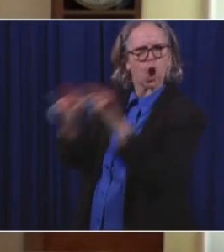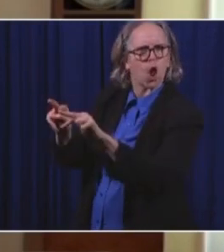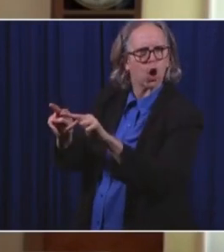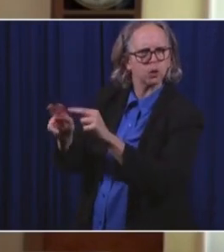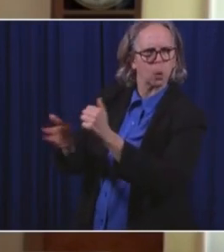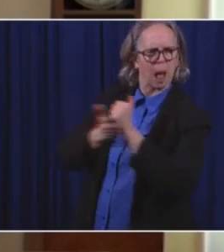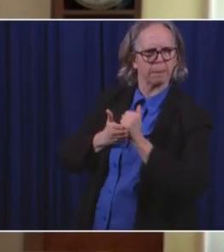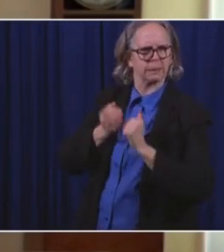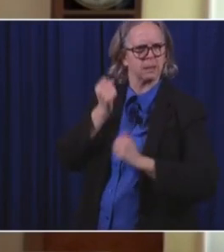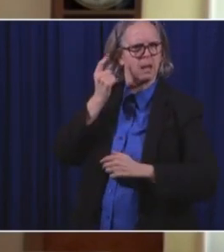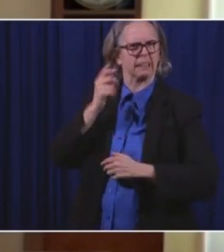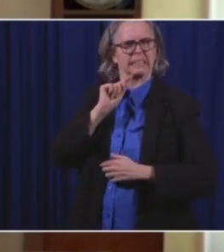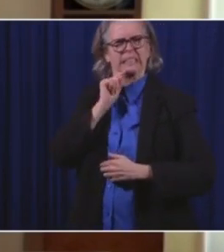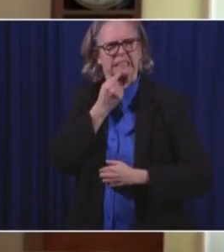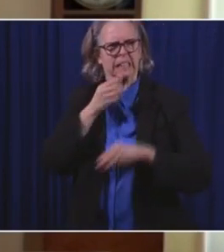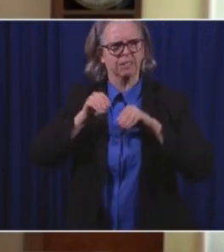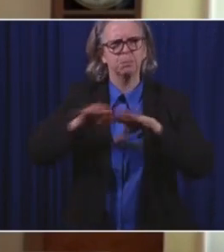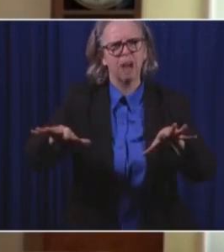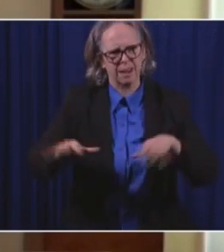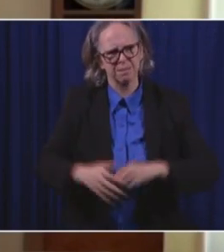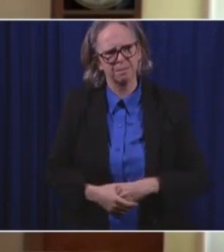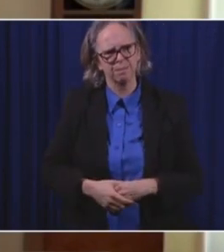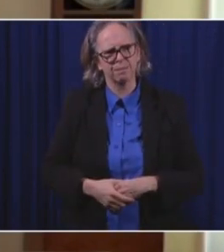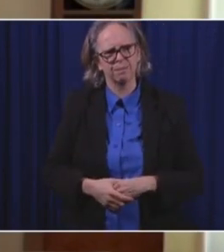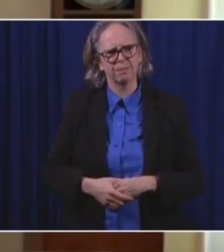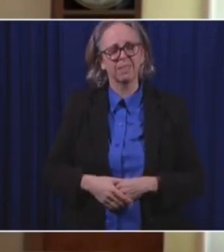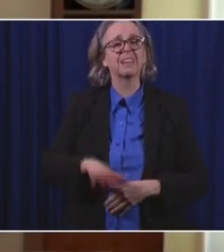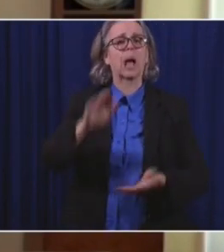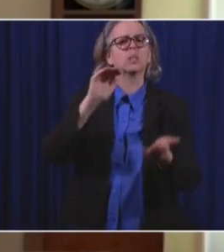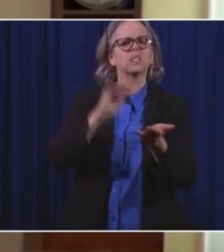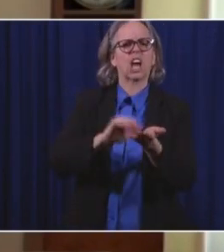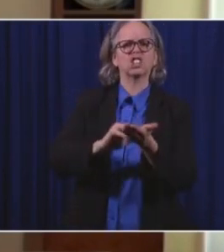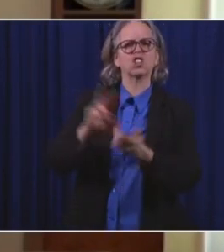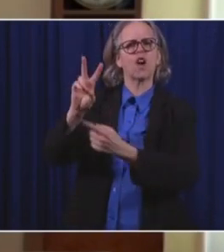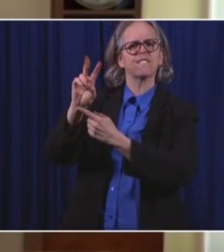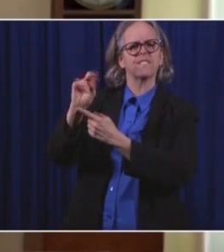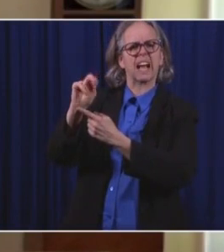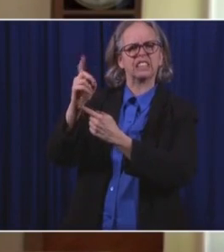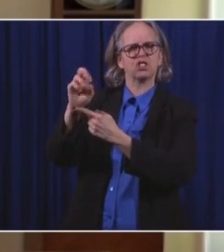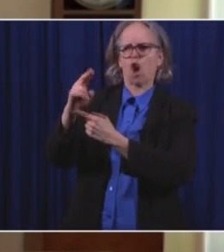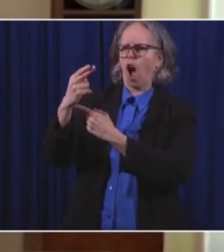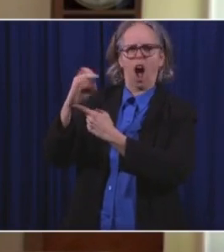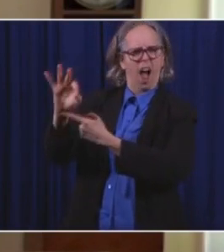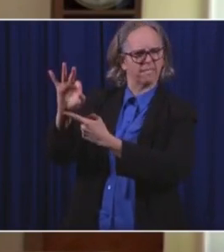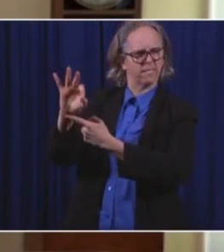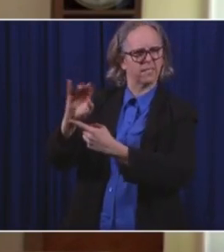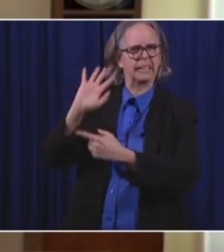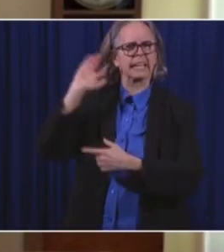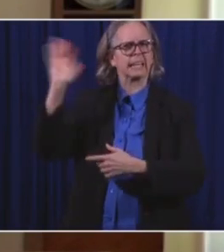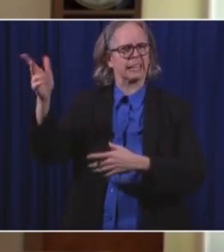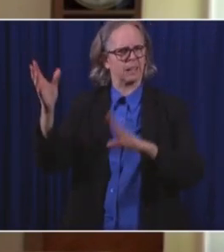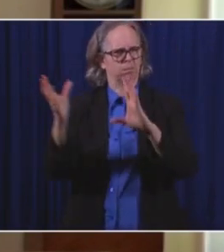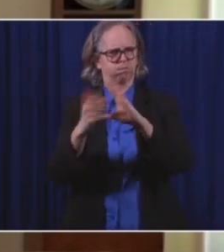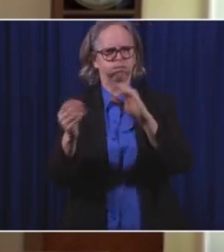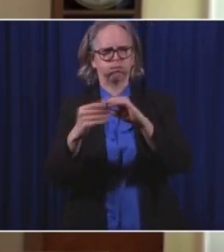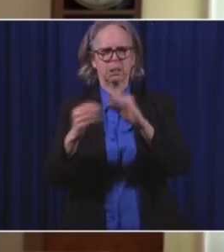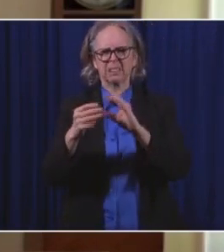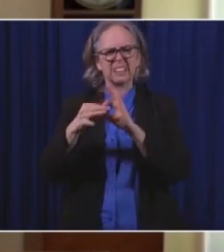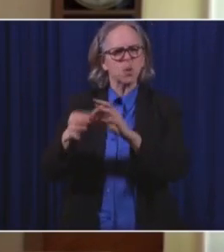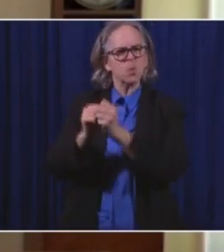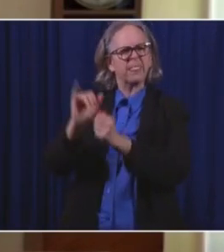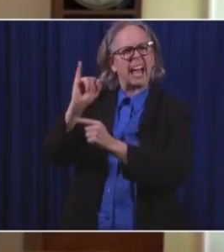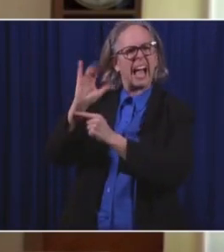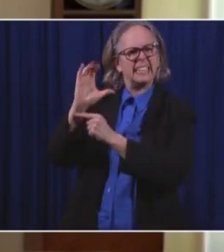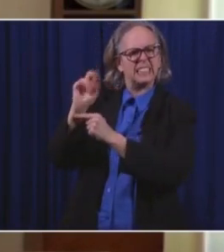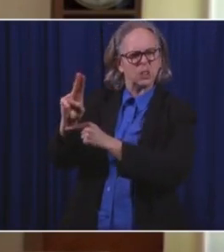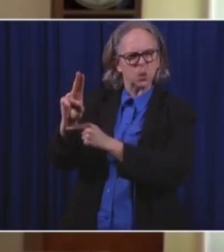Let's turn now to Dr. Vanderhoff for some more information about why the ICU indicator is so very important, especially when the prevalence of